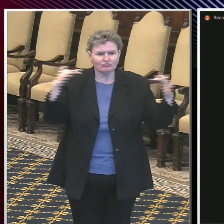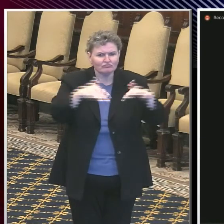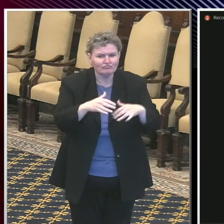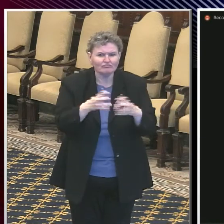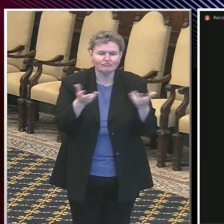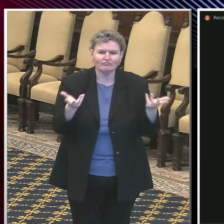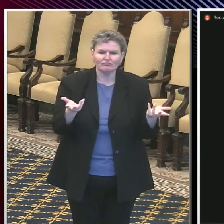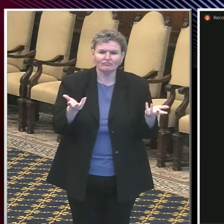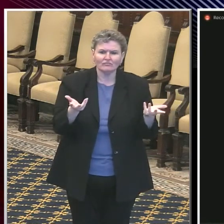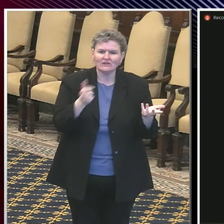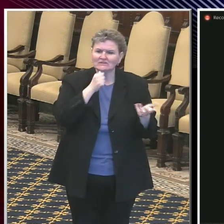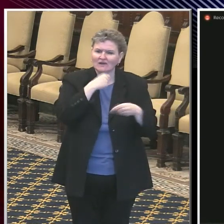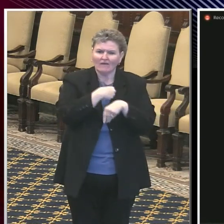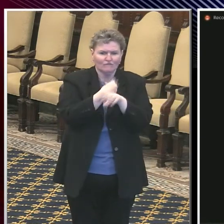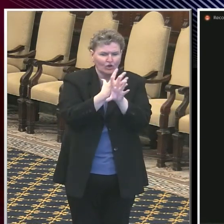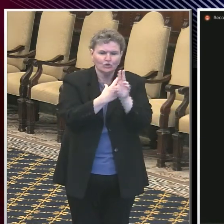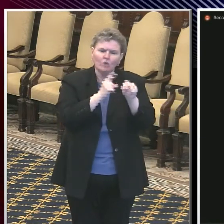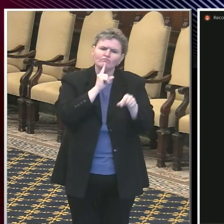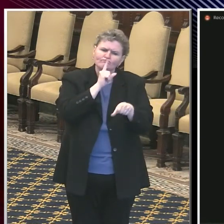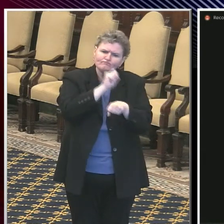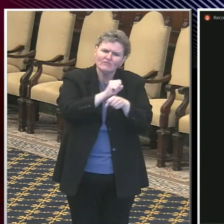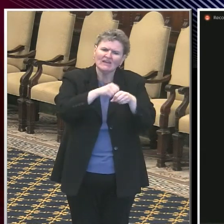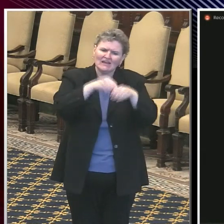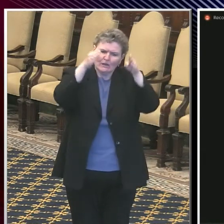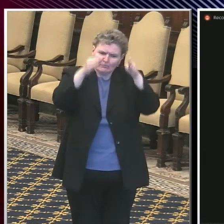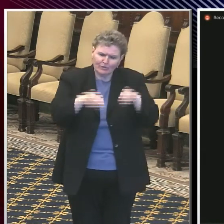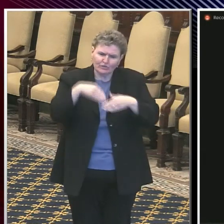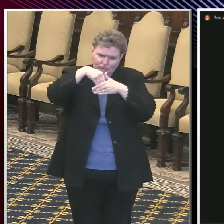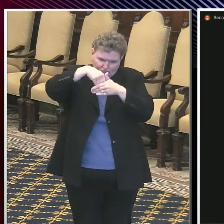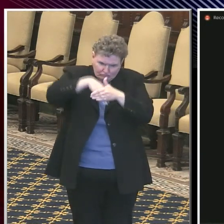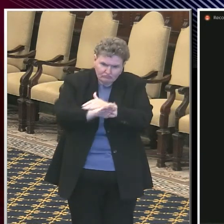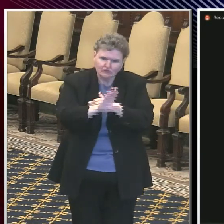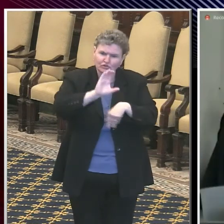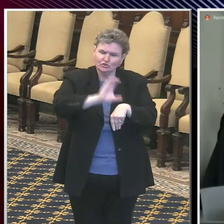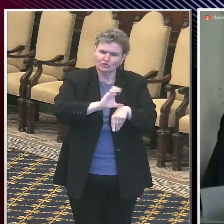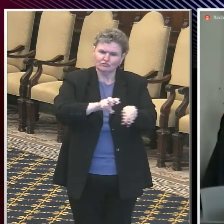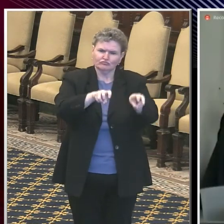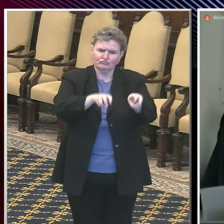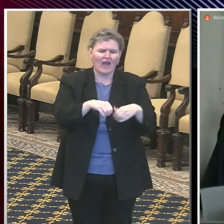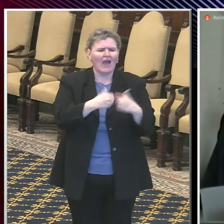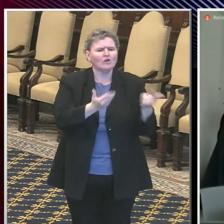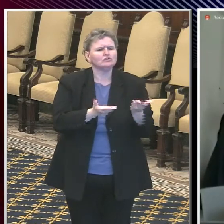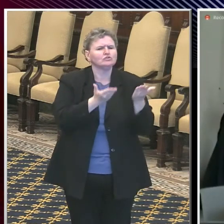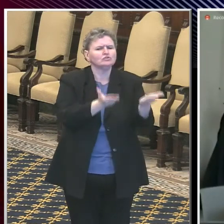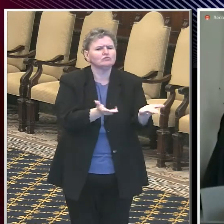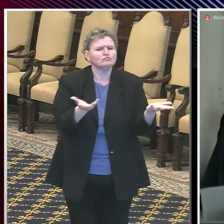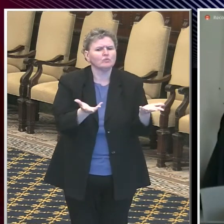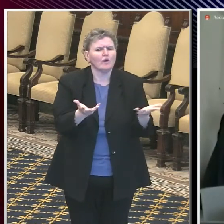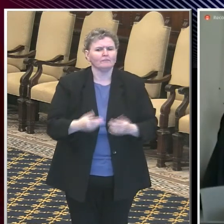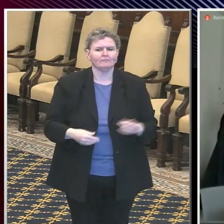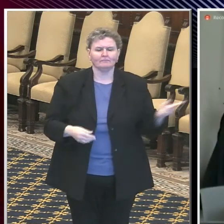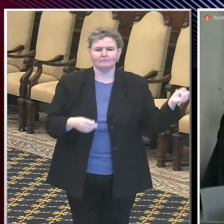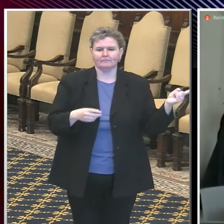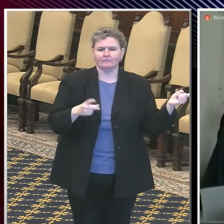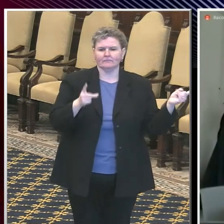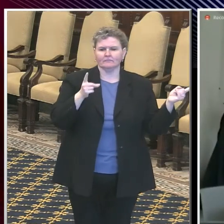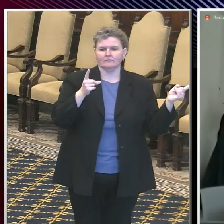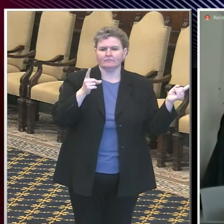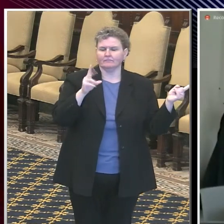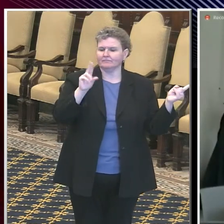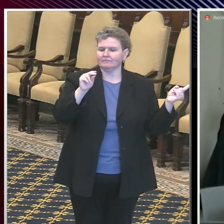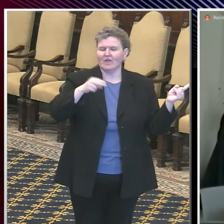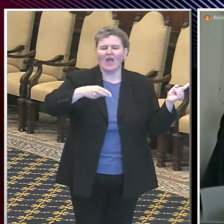frequently have underlying health conditions, and so they're more serious if they have the infection. Now we're trying to build up, and how do we do contact tracing for the rest of the